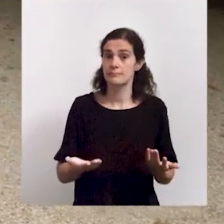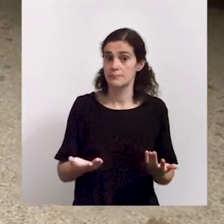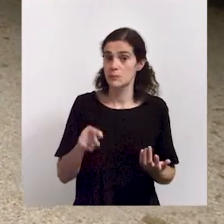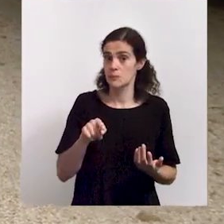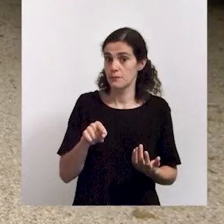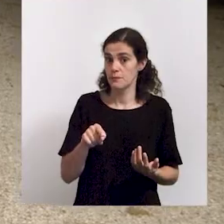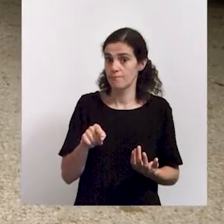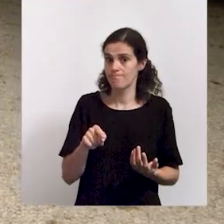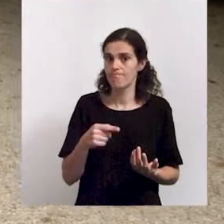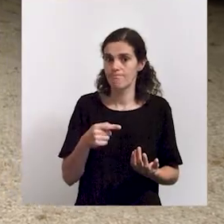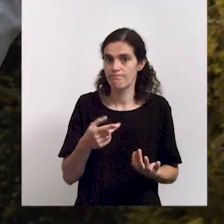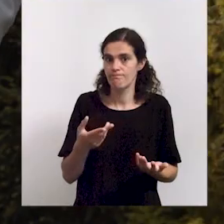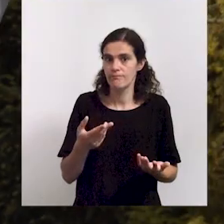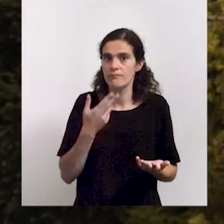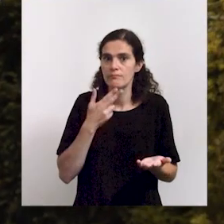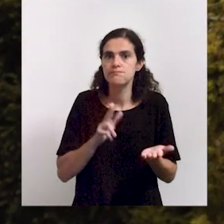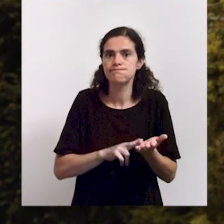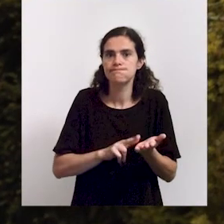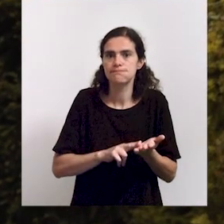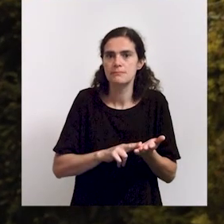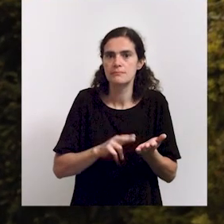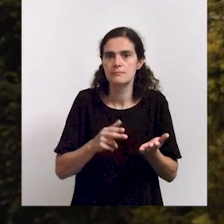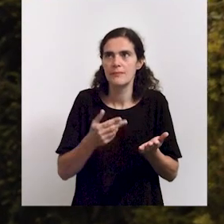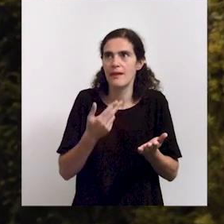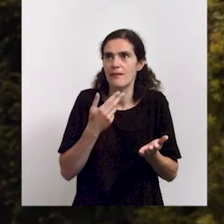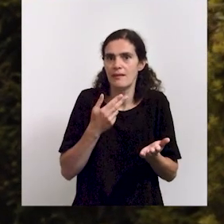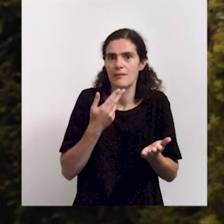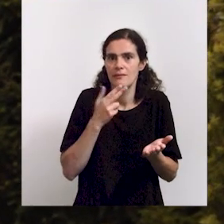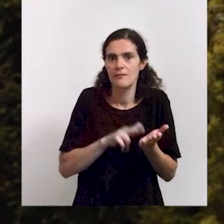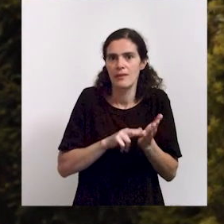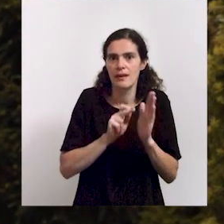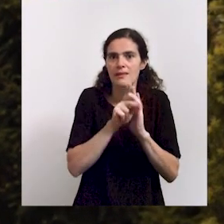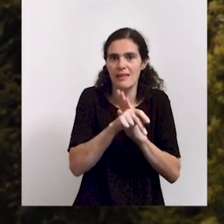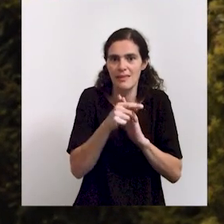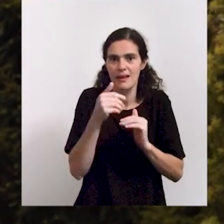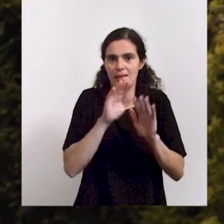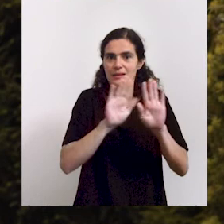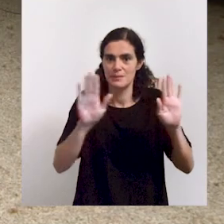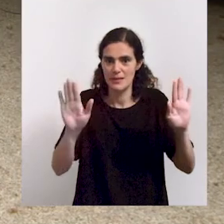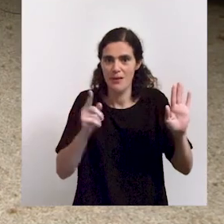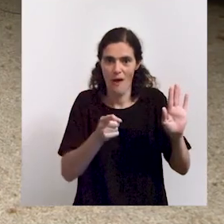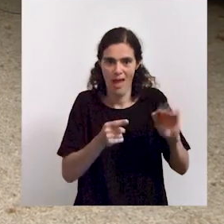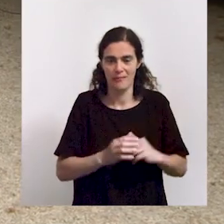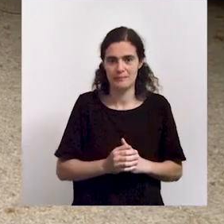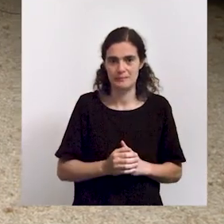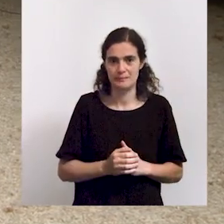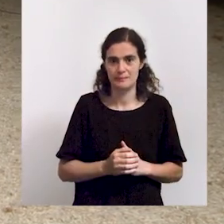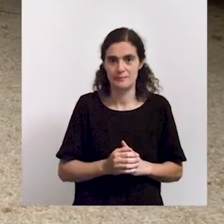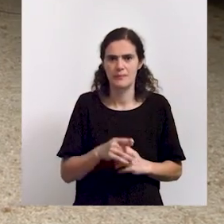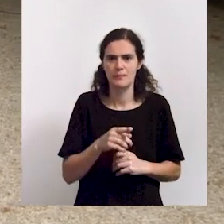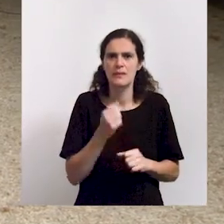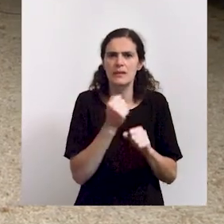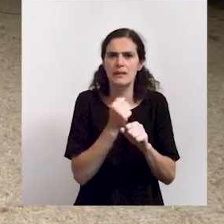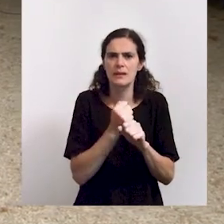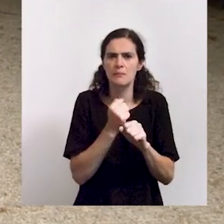So this is it could be the real entrance of the exhibition. As many